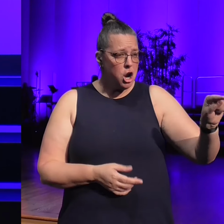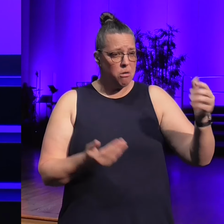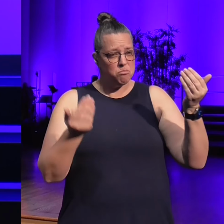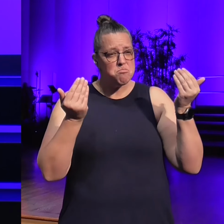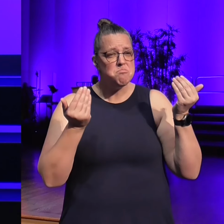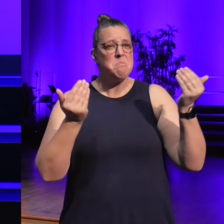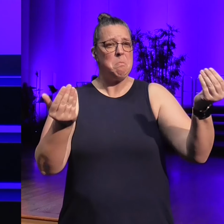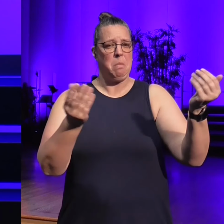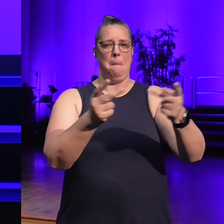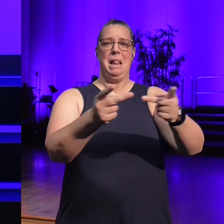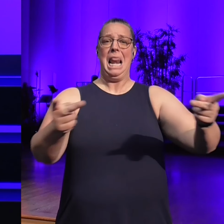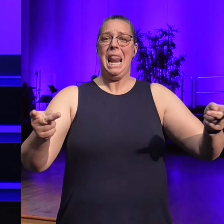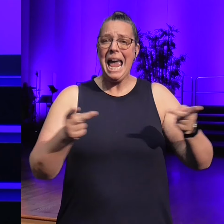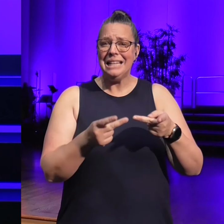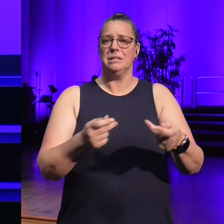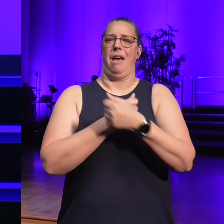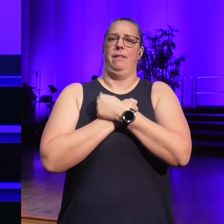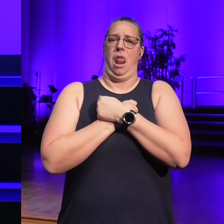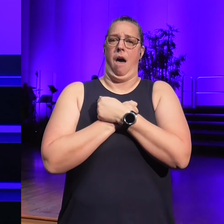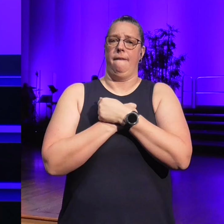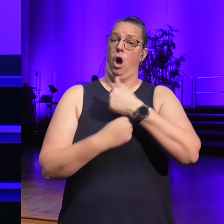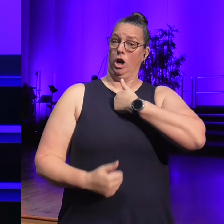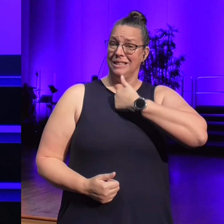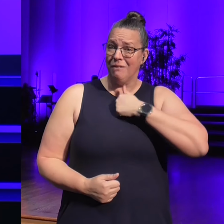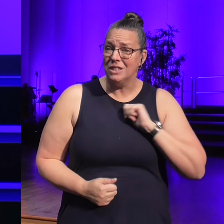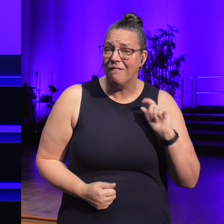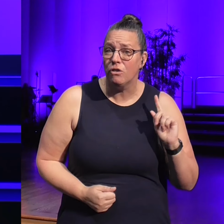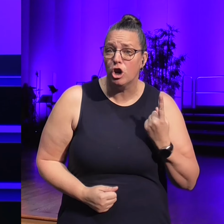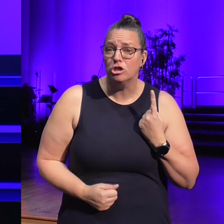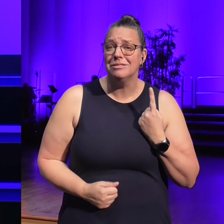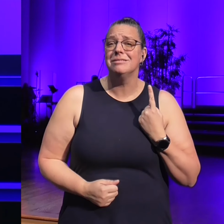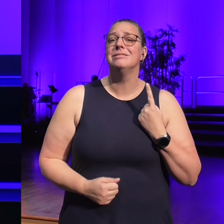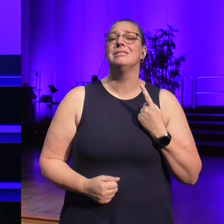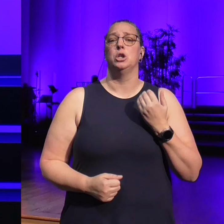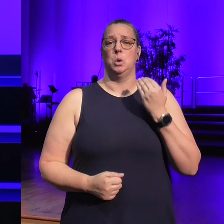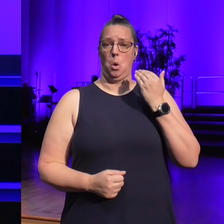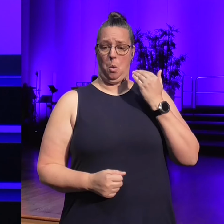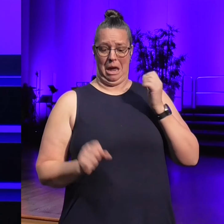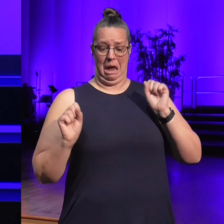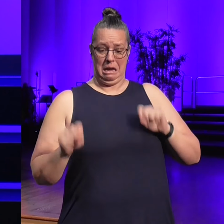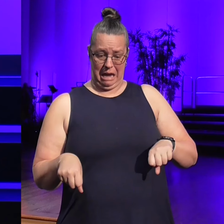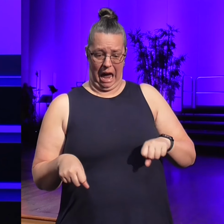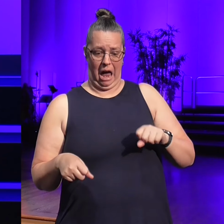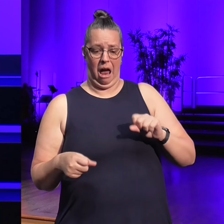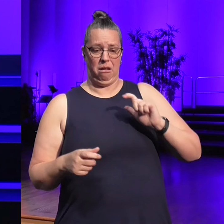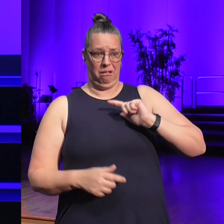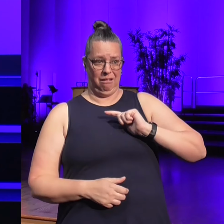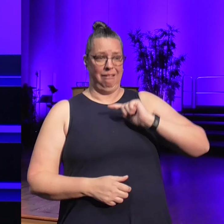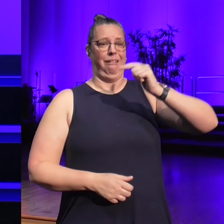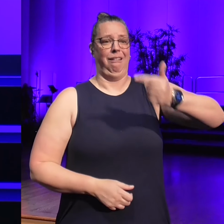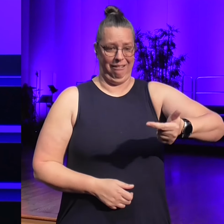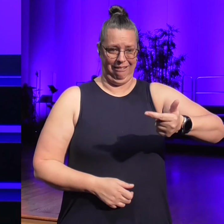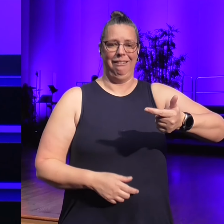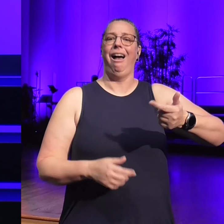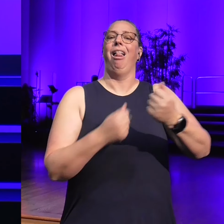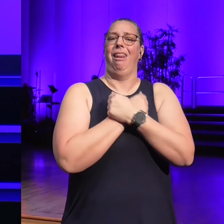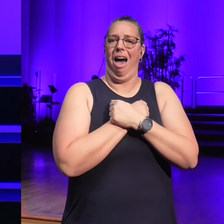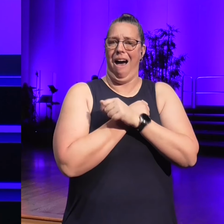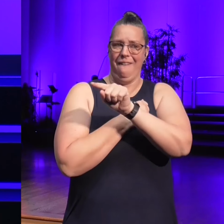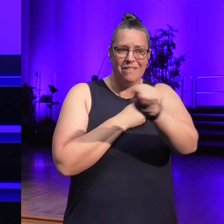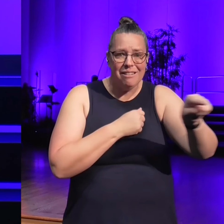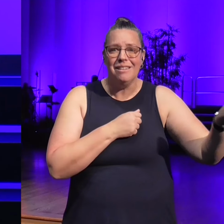of love, loving ourselves first in order that we might be able to love our neighbor. For we cannot